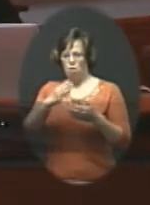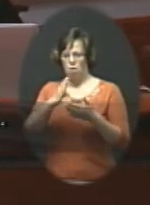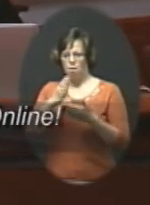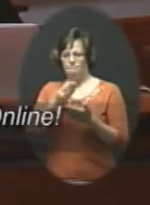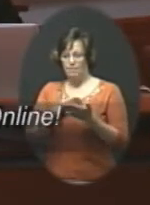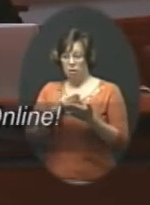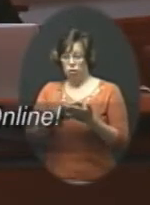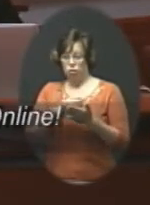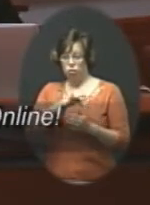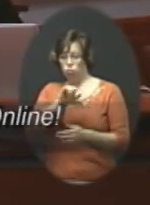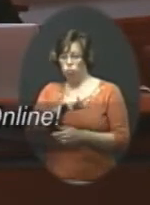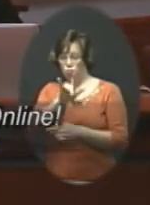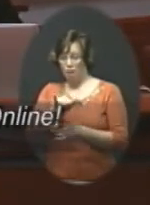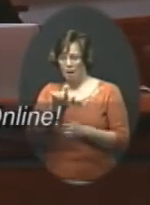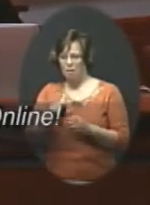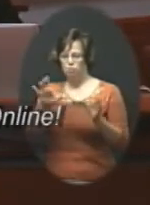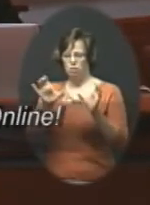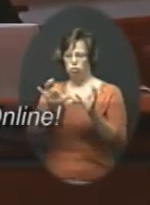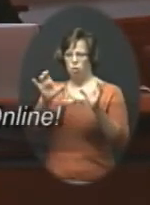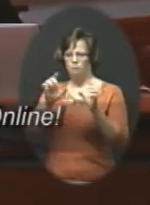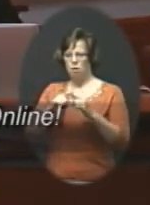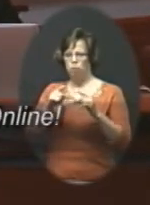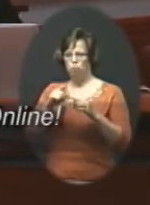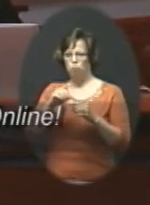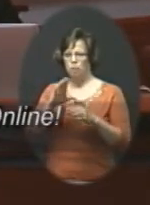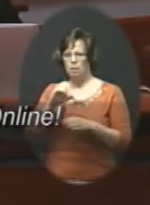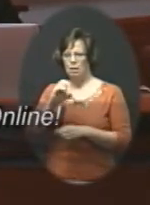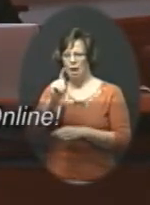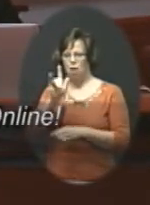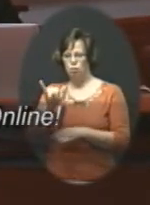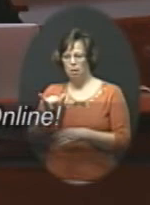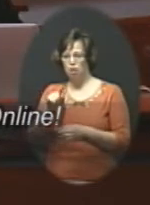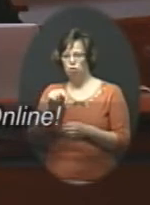July and has to be certified to the county treasurer in August,